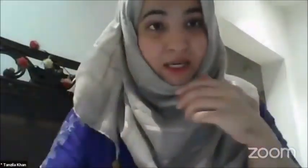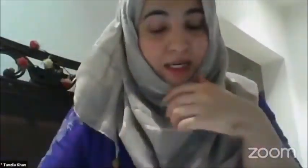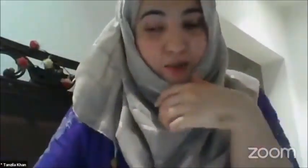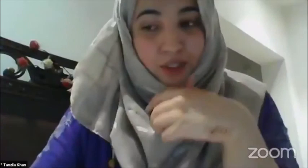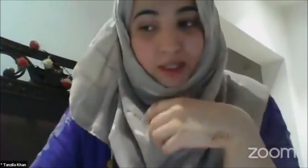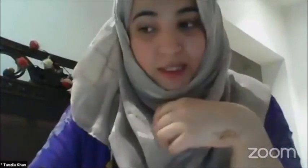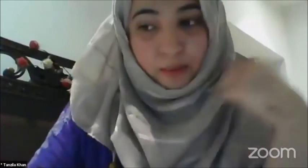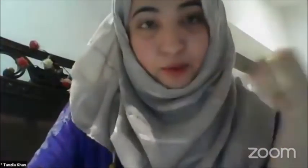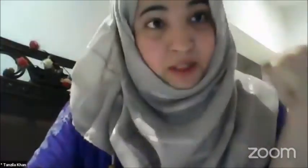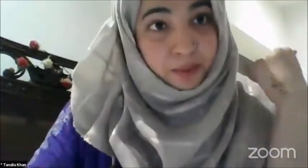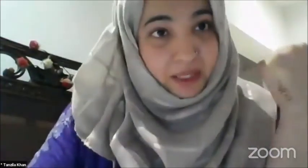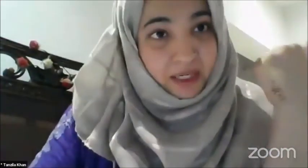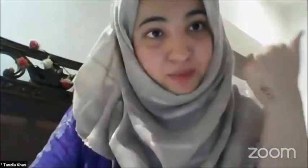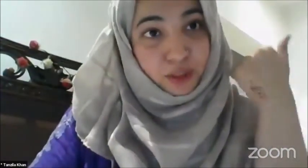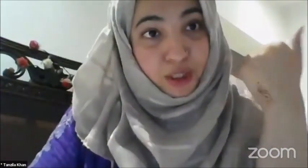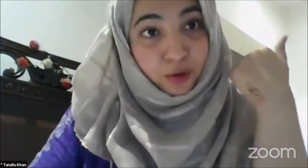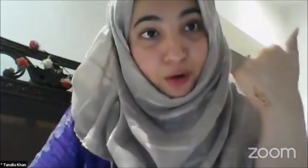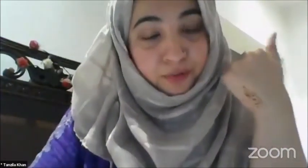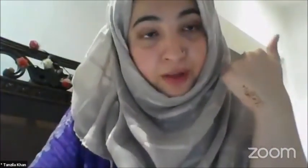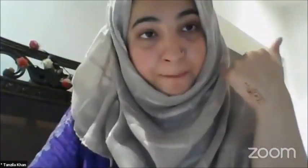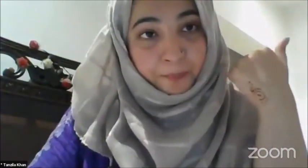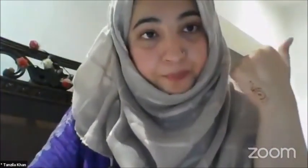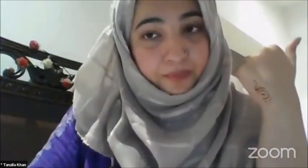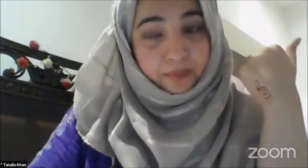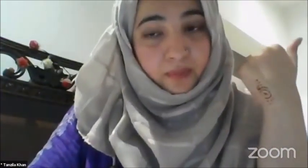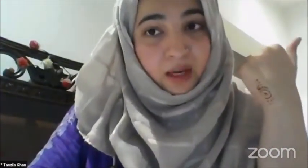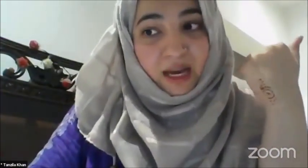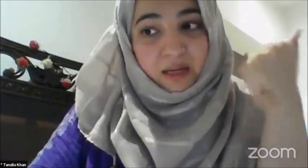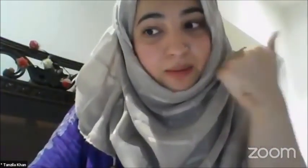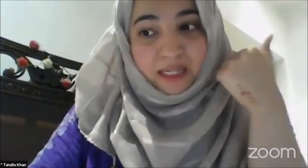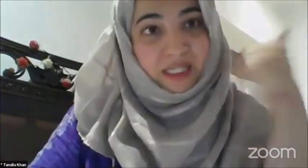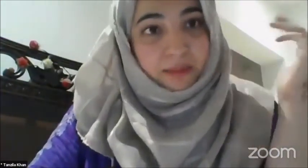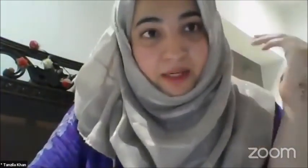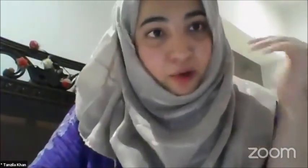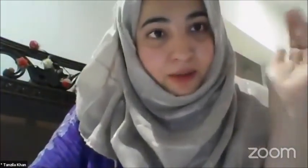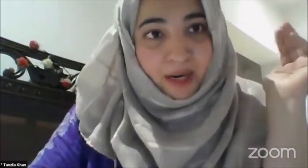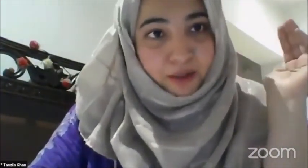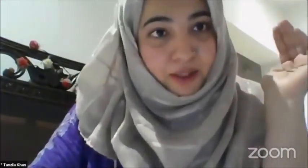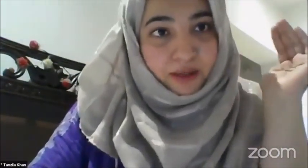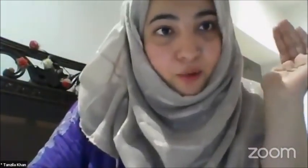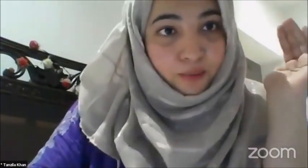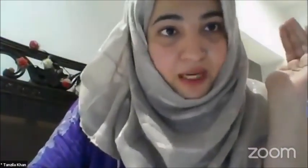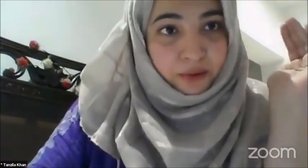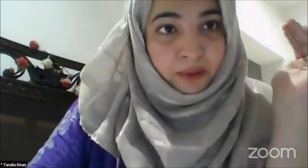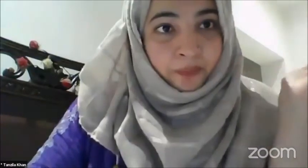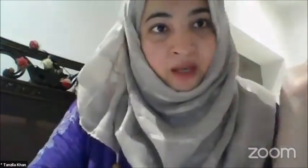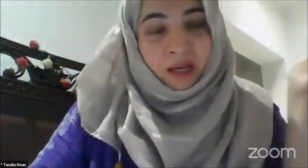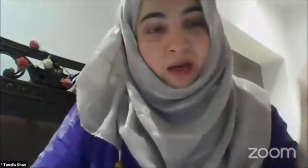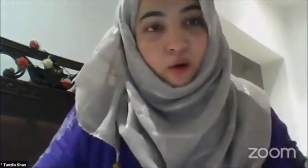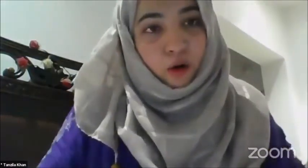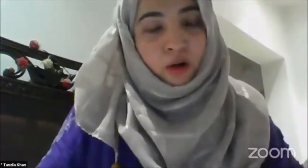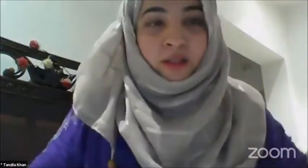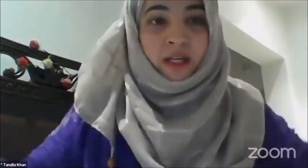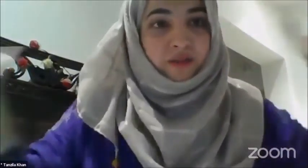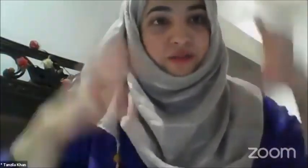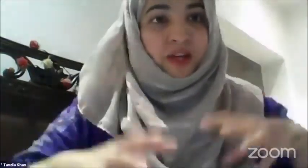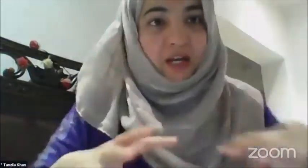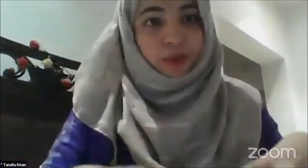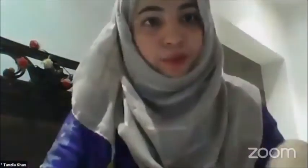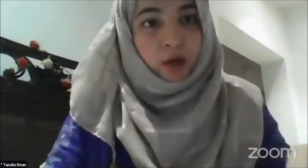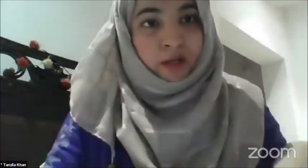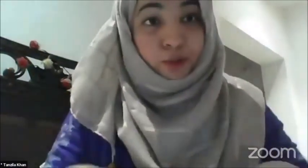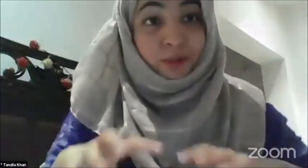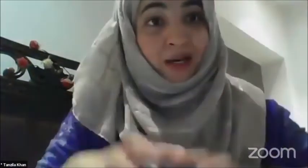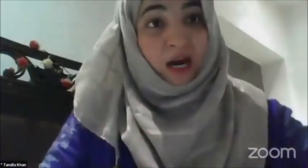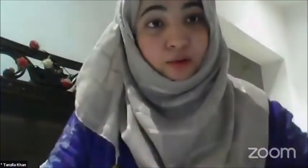point I'd like to share, that because the buildings were shut off and my team had gone back to their hometown, all the inventory had